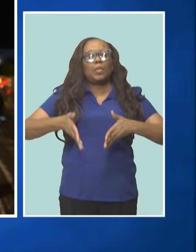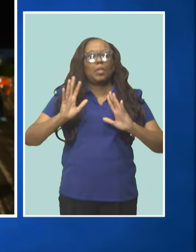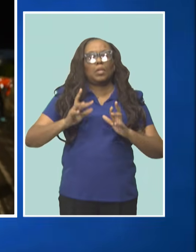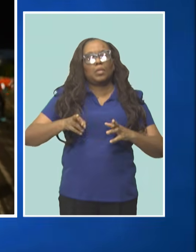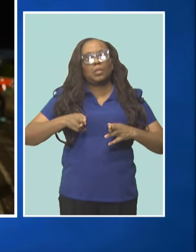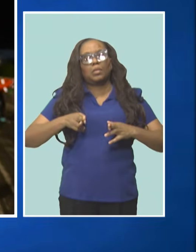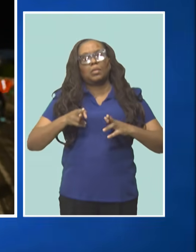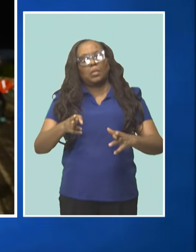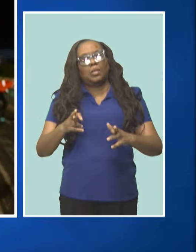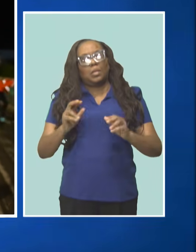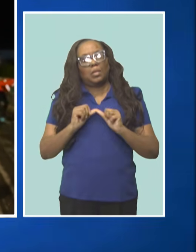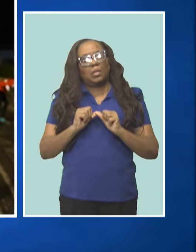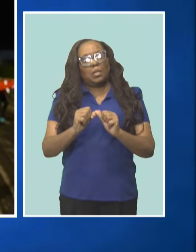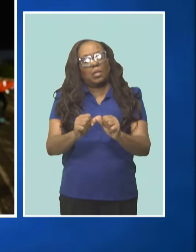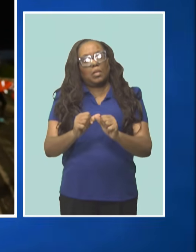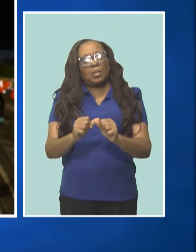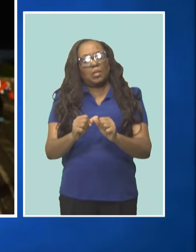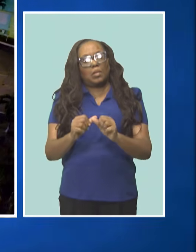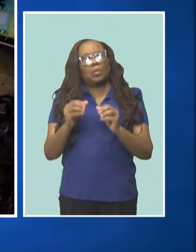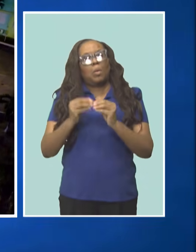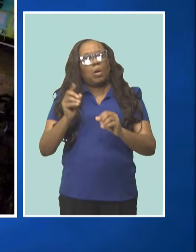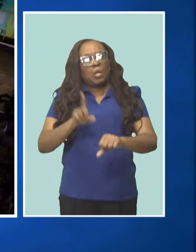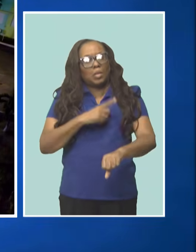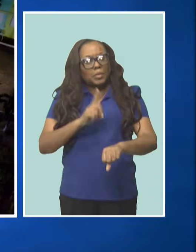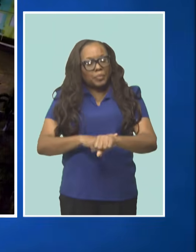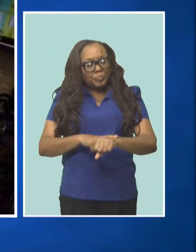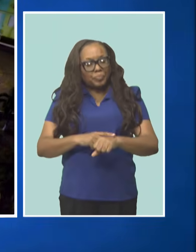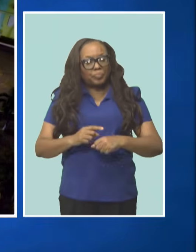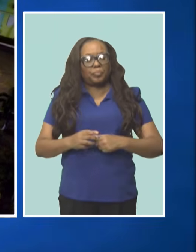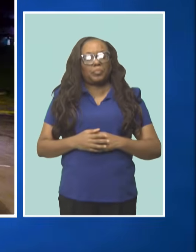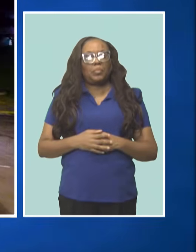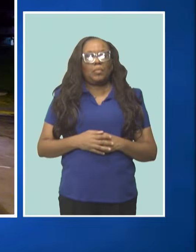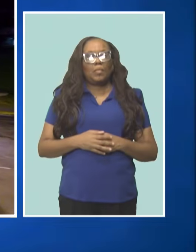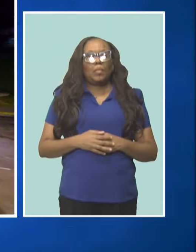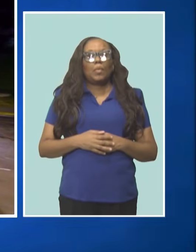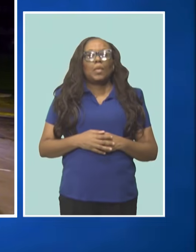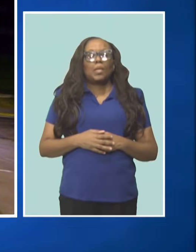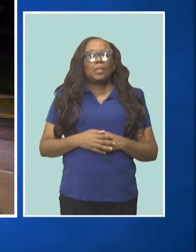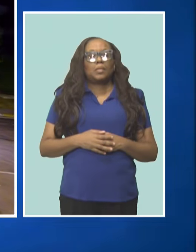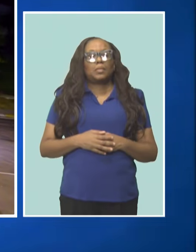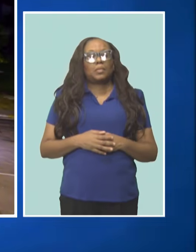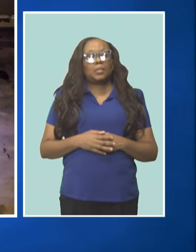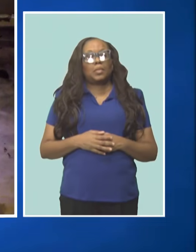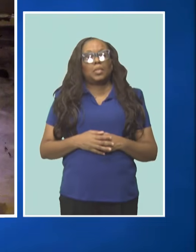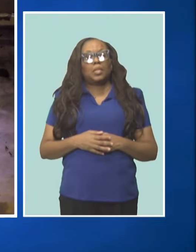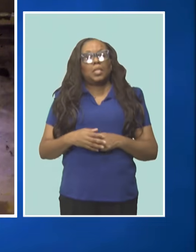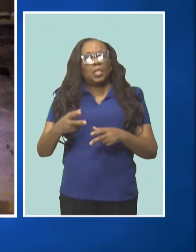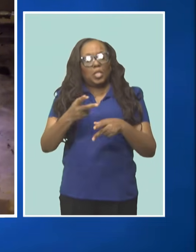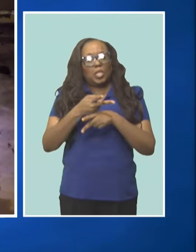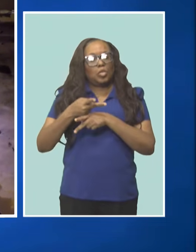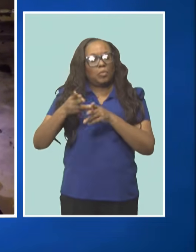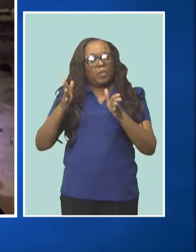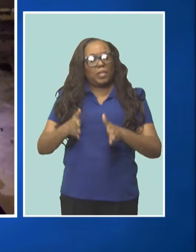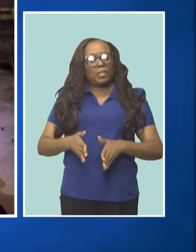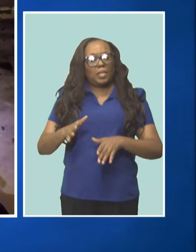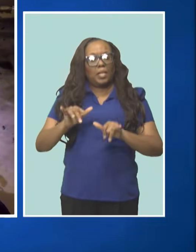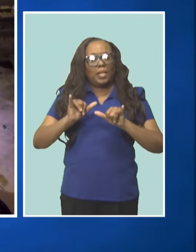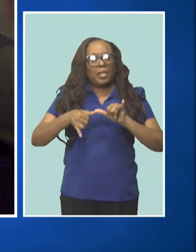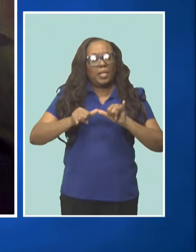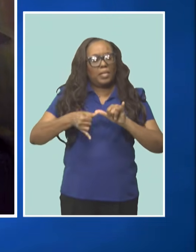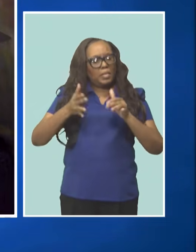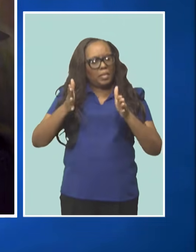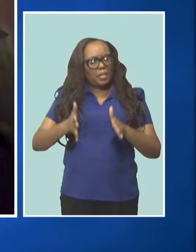more sustainable and long-lasting. Meanwhile, supervising engineer with Professional Engineering Services, Darius